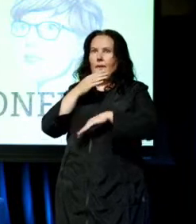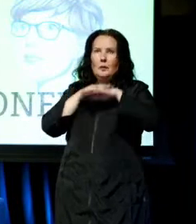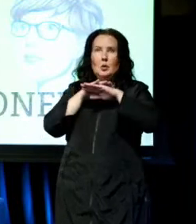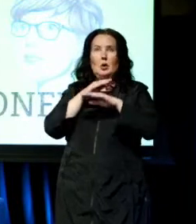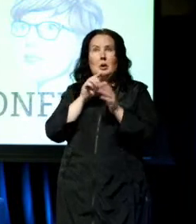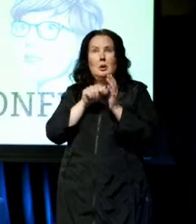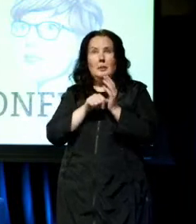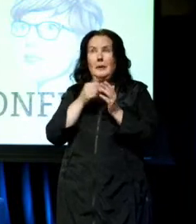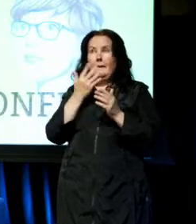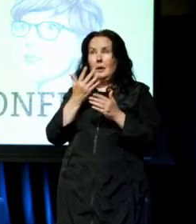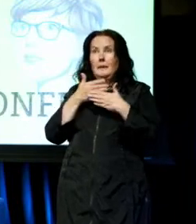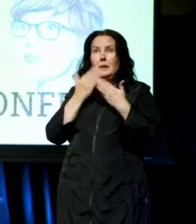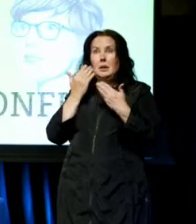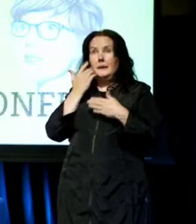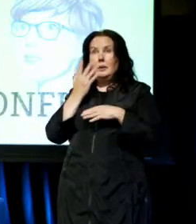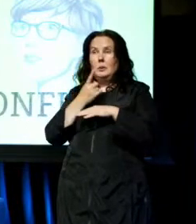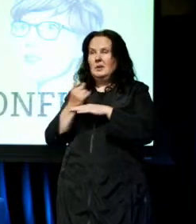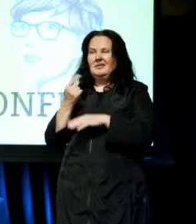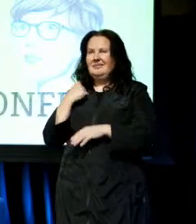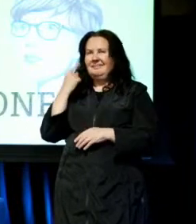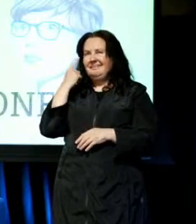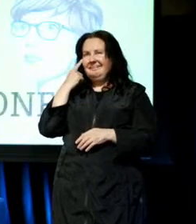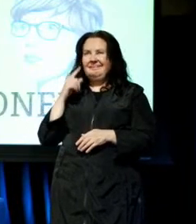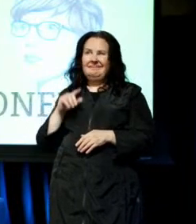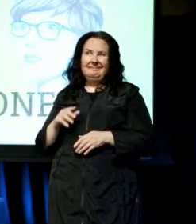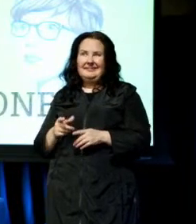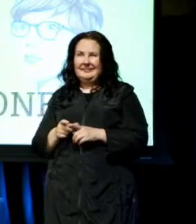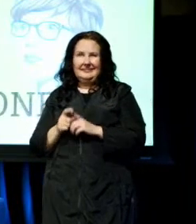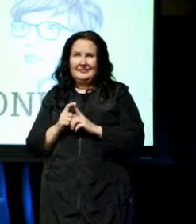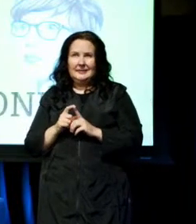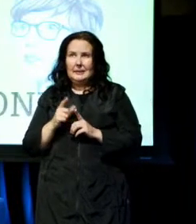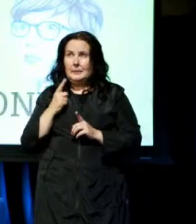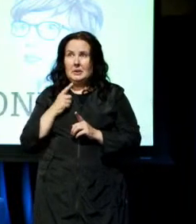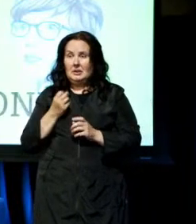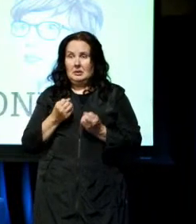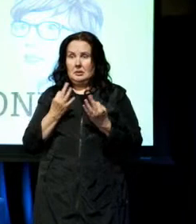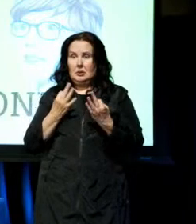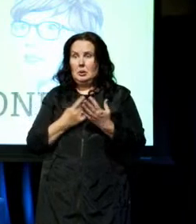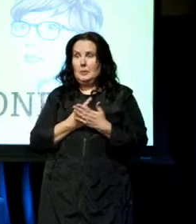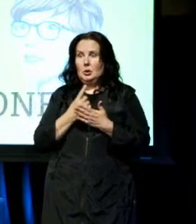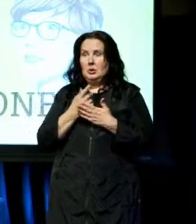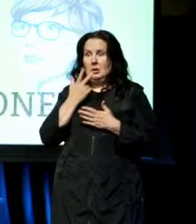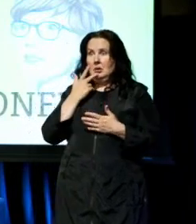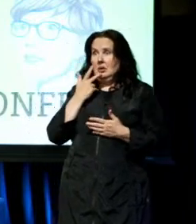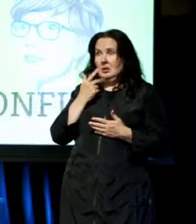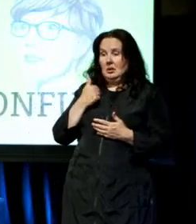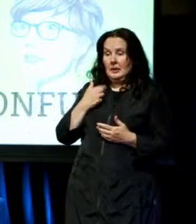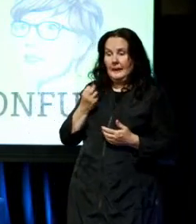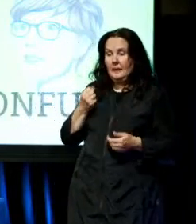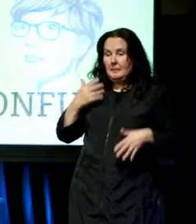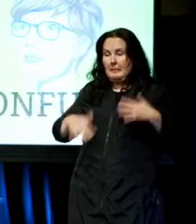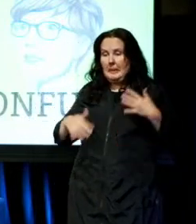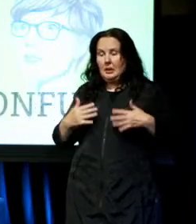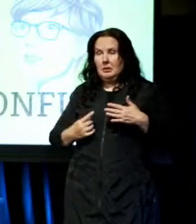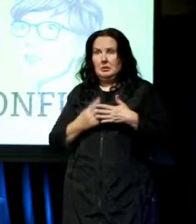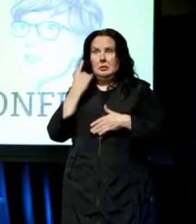a week. And I just think that's, and you know, there's no opportunities if you have a pain flare or a medical appointment, or if